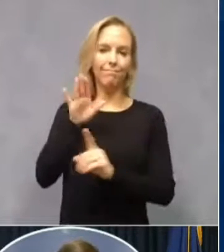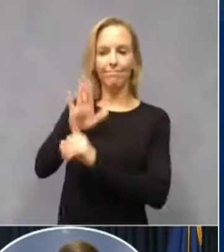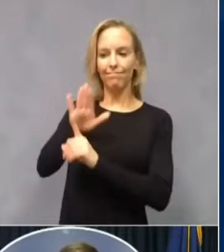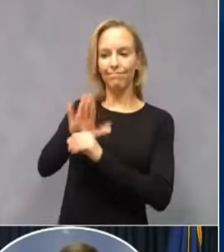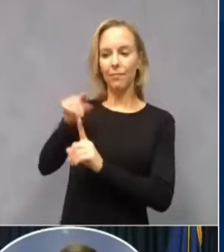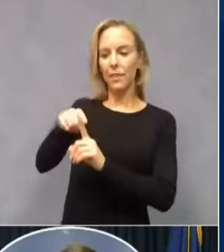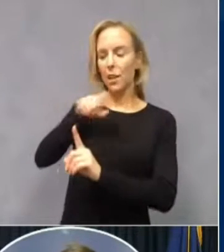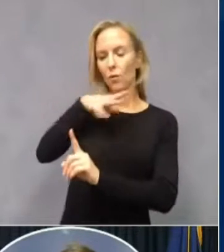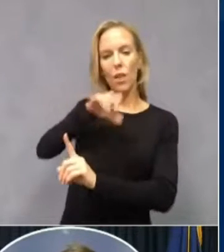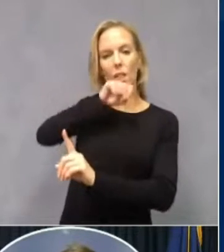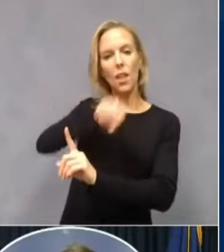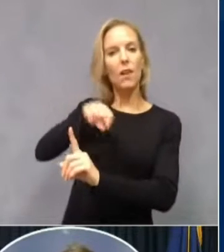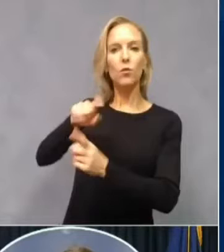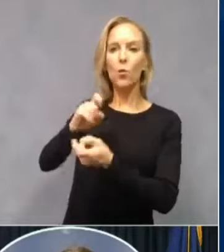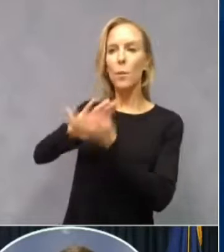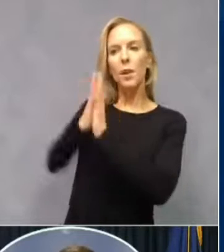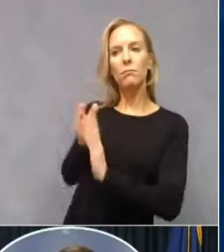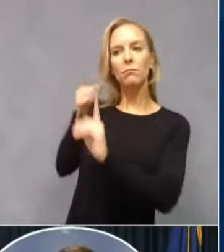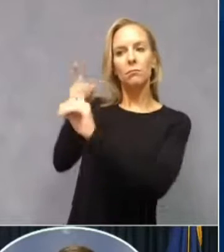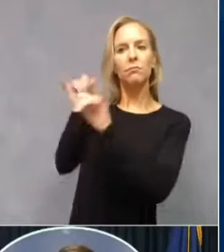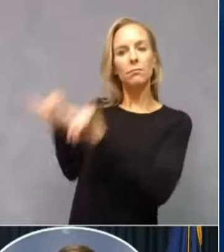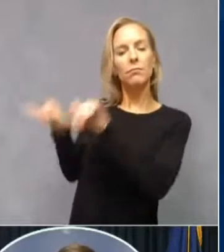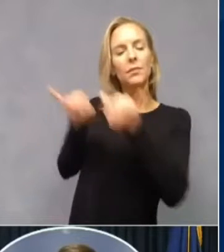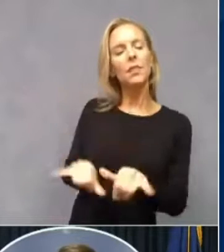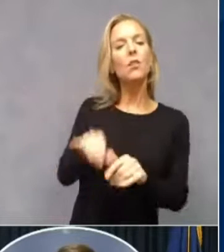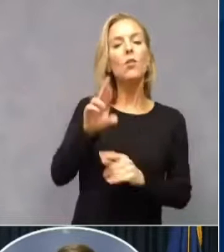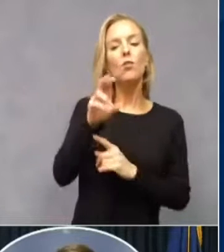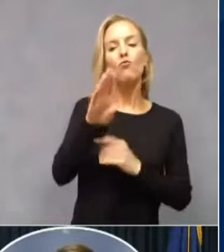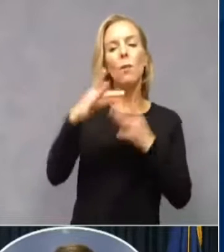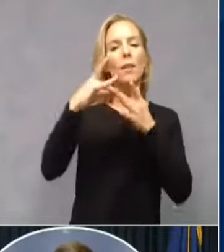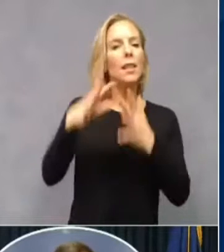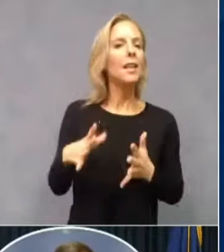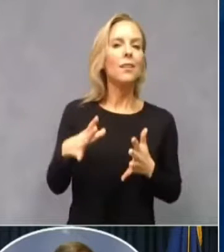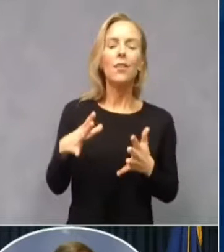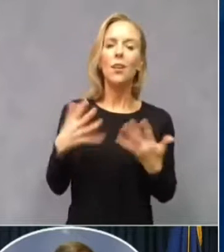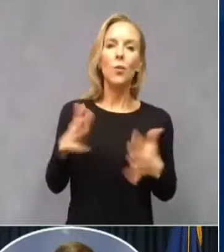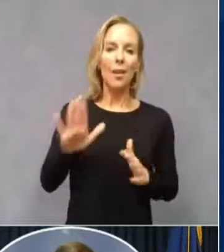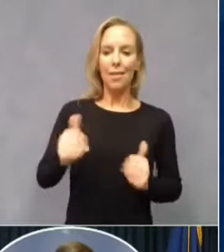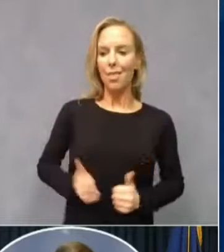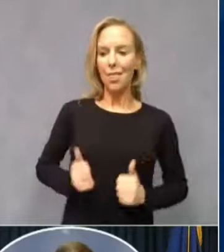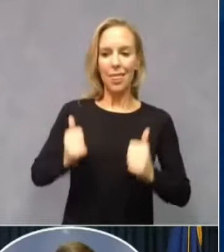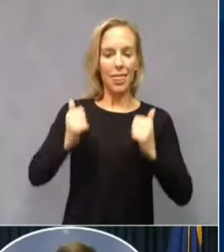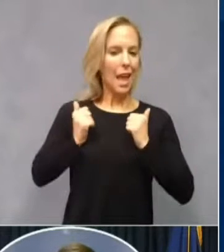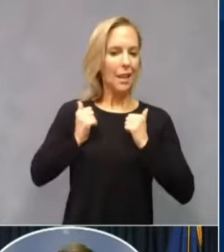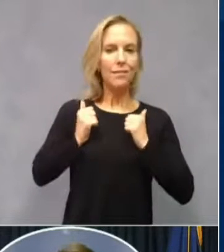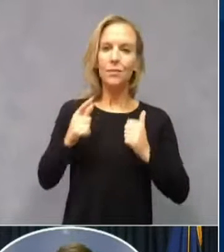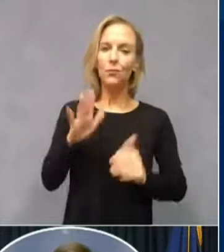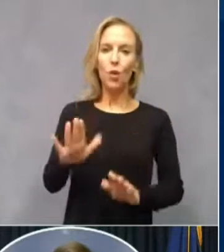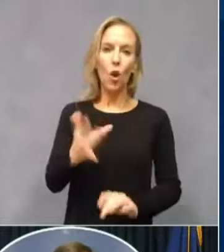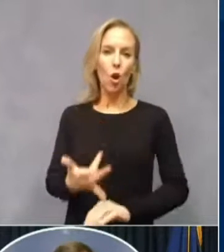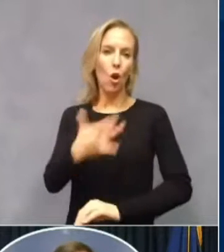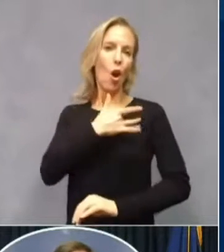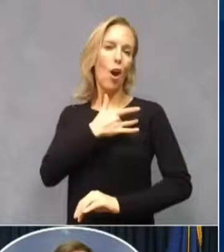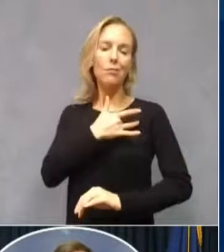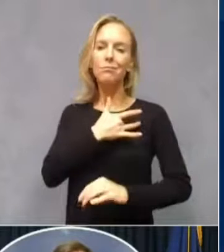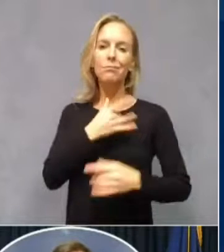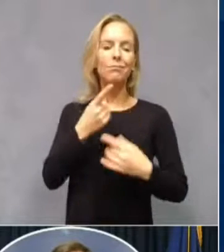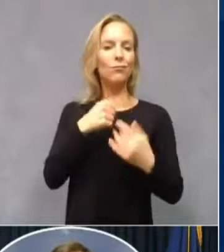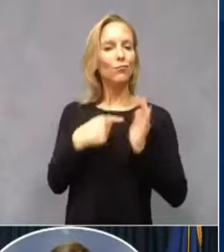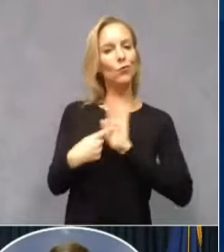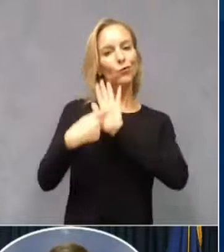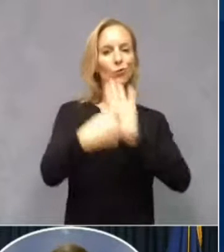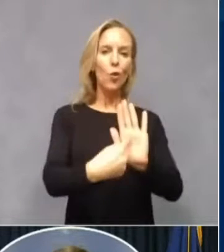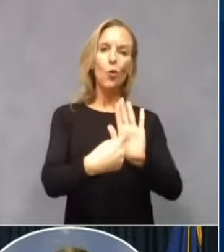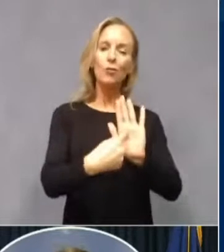strived to be. Rob was a leader in all aspects in life and always wore his heart on his sleeve. You can tell from that